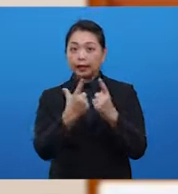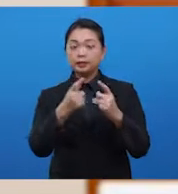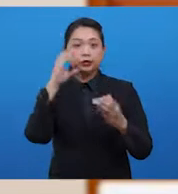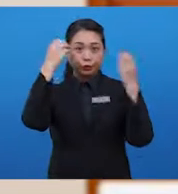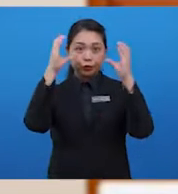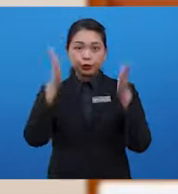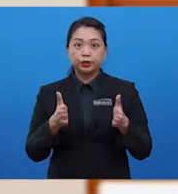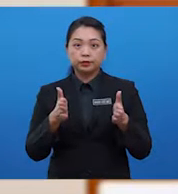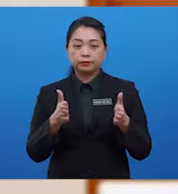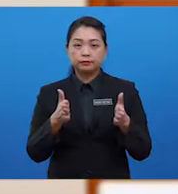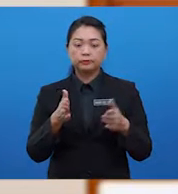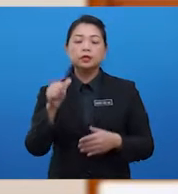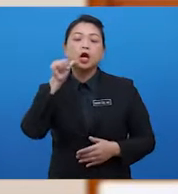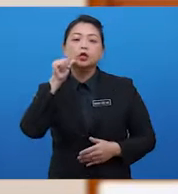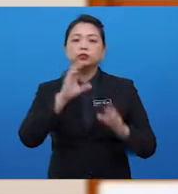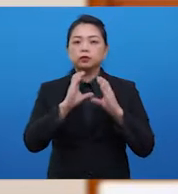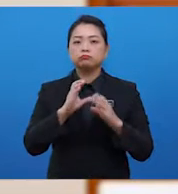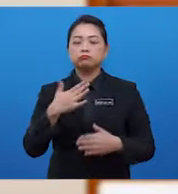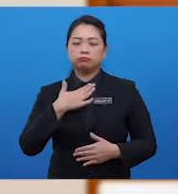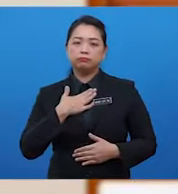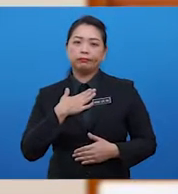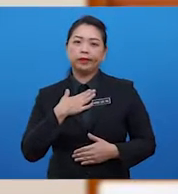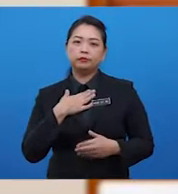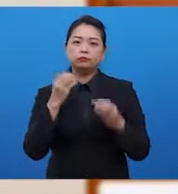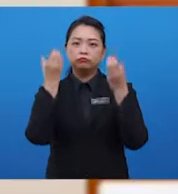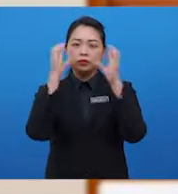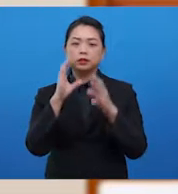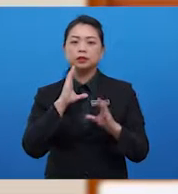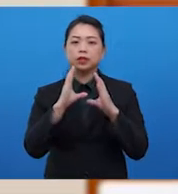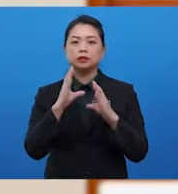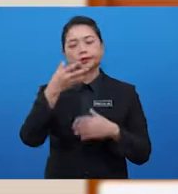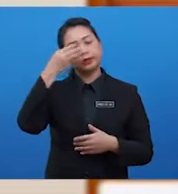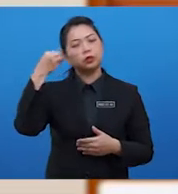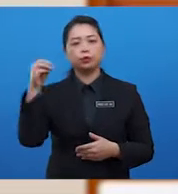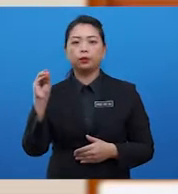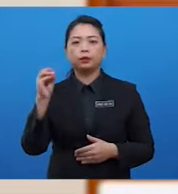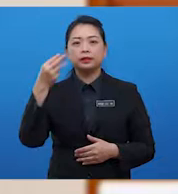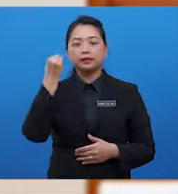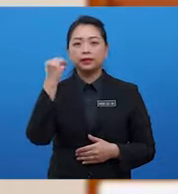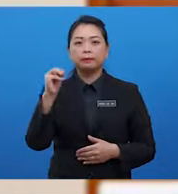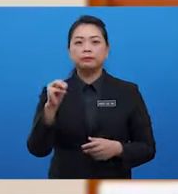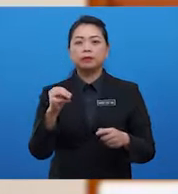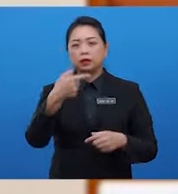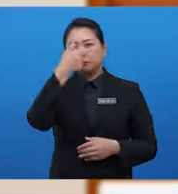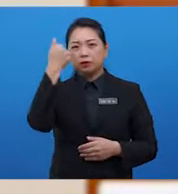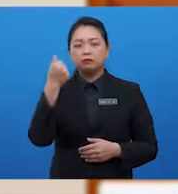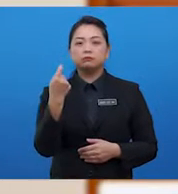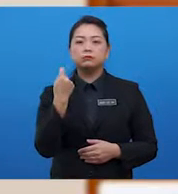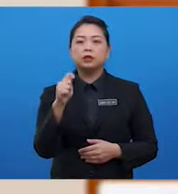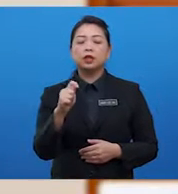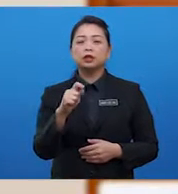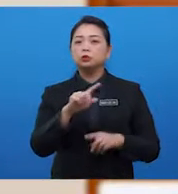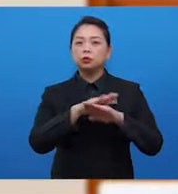Audrey says, "My teacher told me to simply ignore them as they don't taunt me in